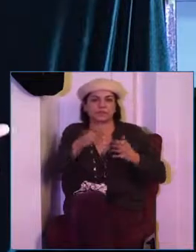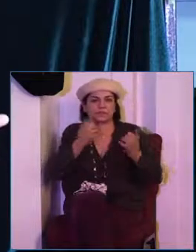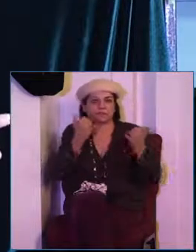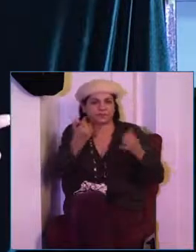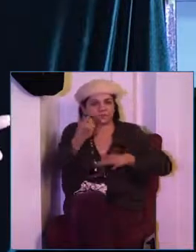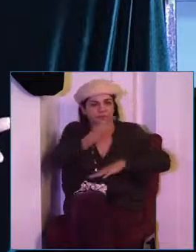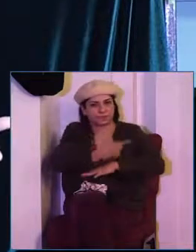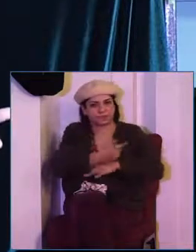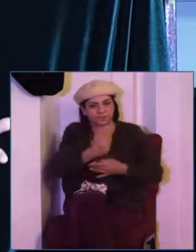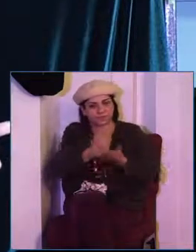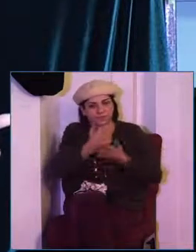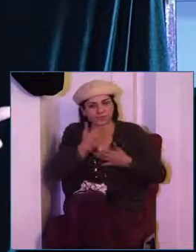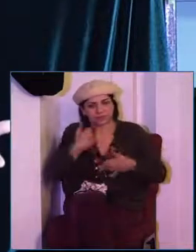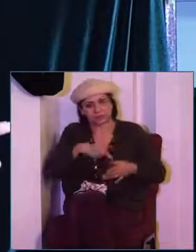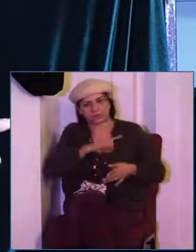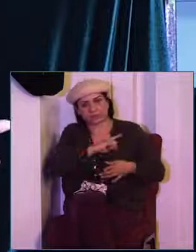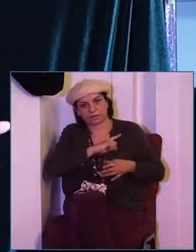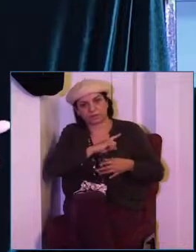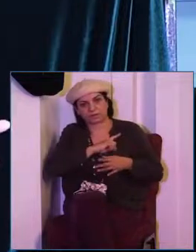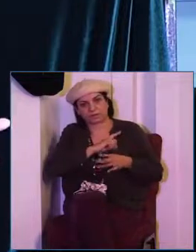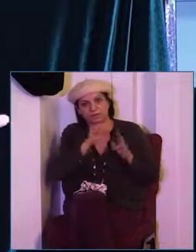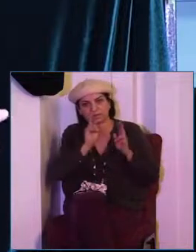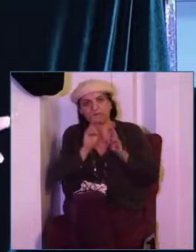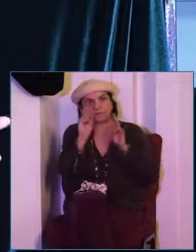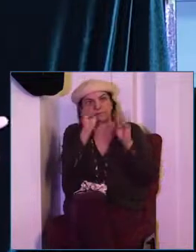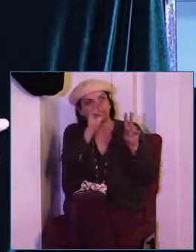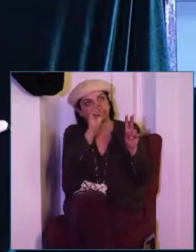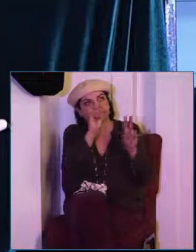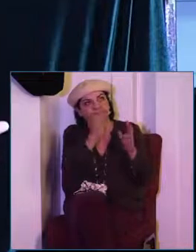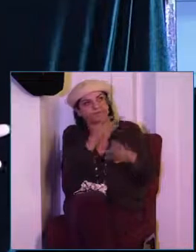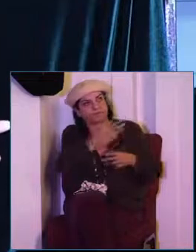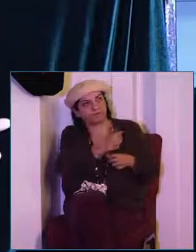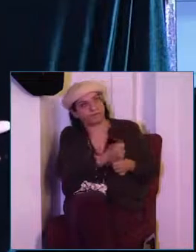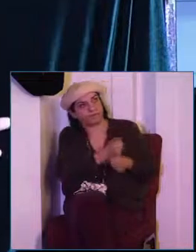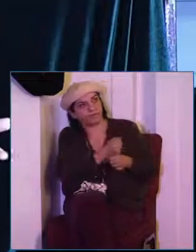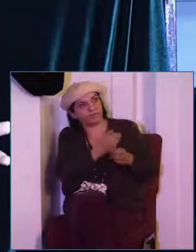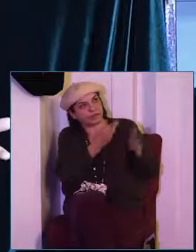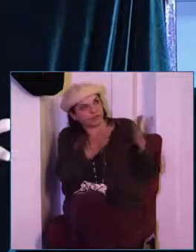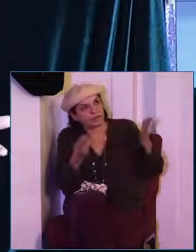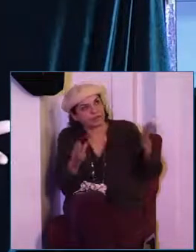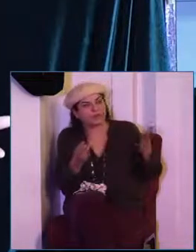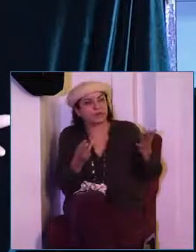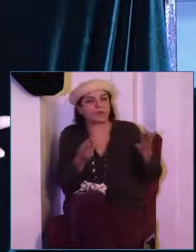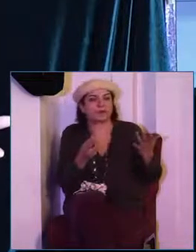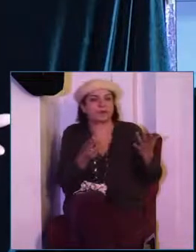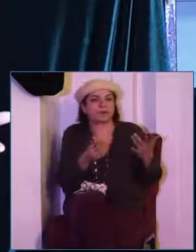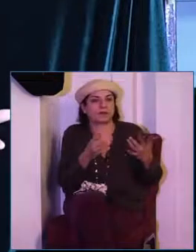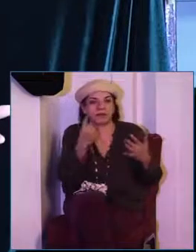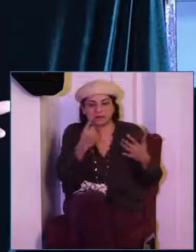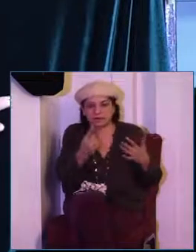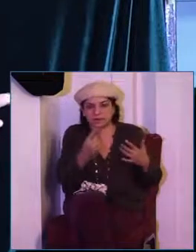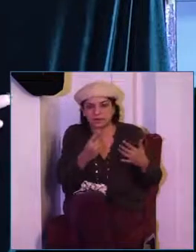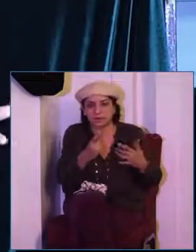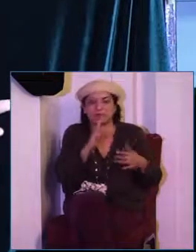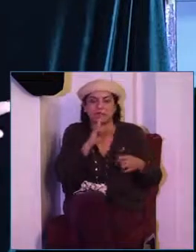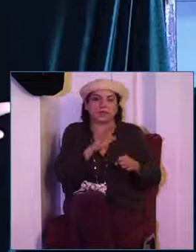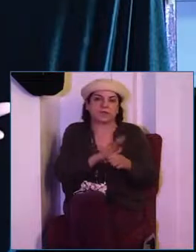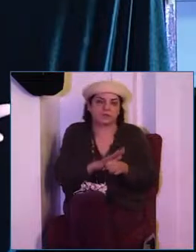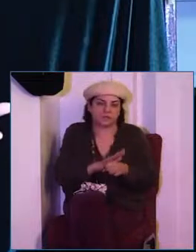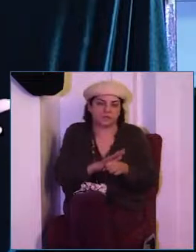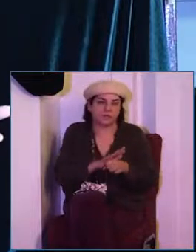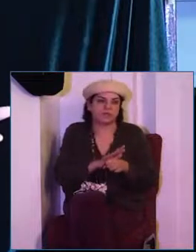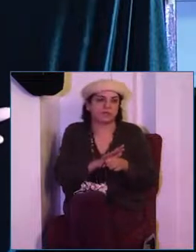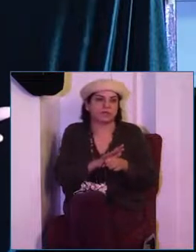the resource of all resources, the one who promised to be with us, the one who promised to help